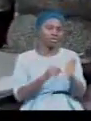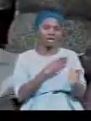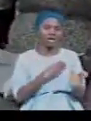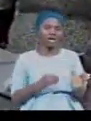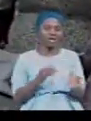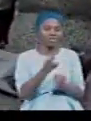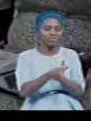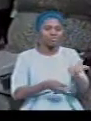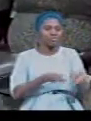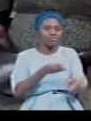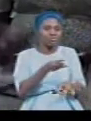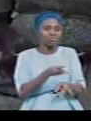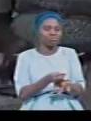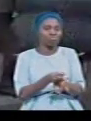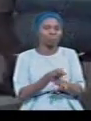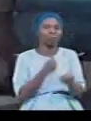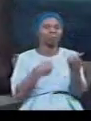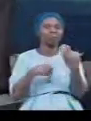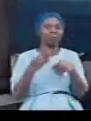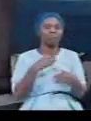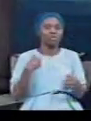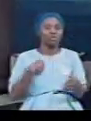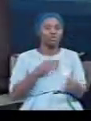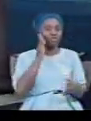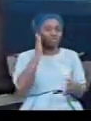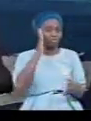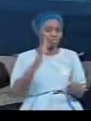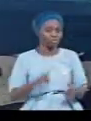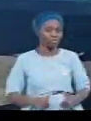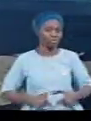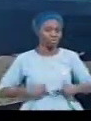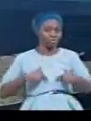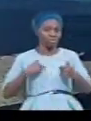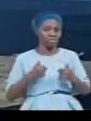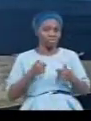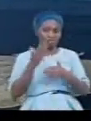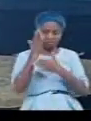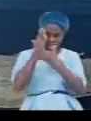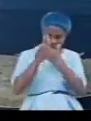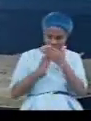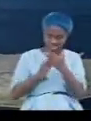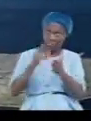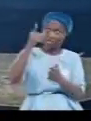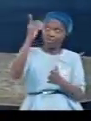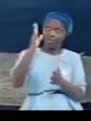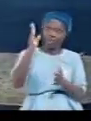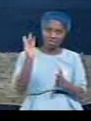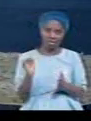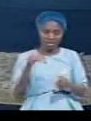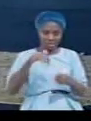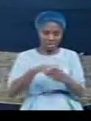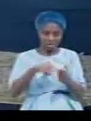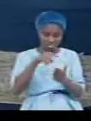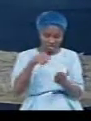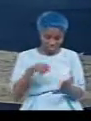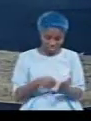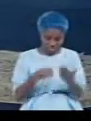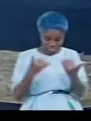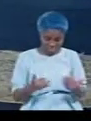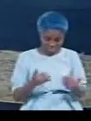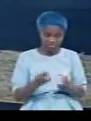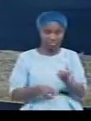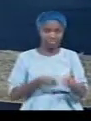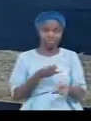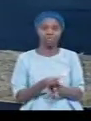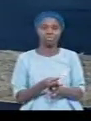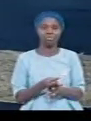soberly, righteously, and godly in this present world.